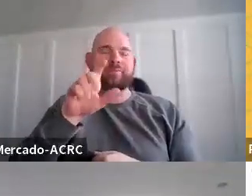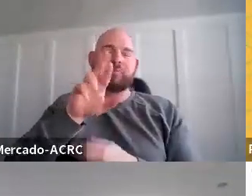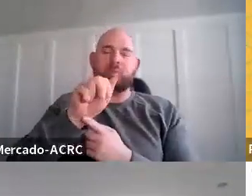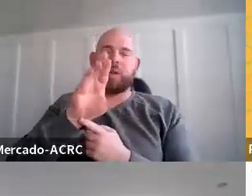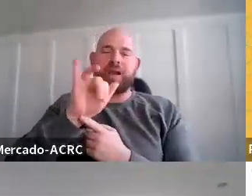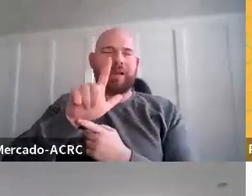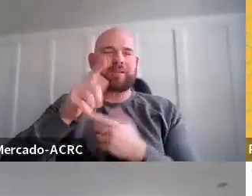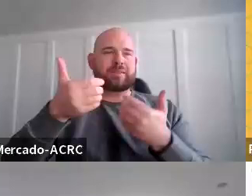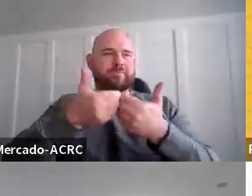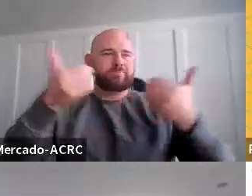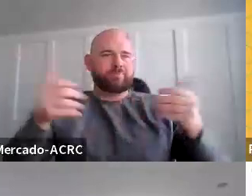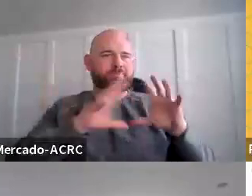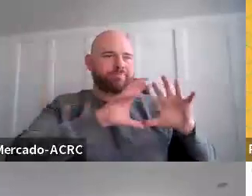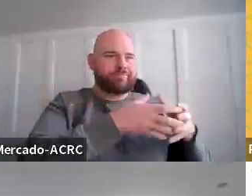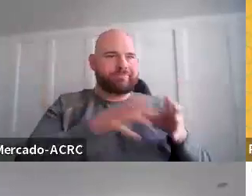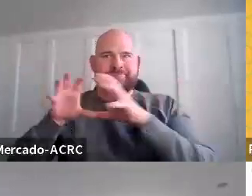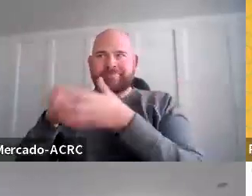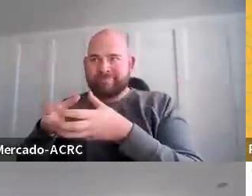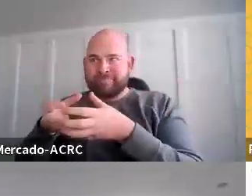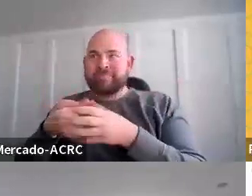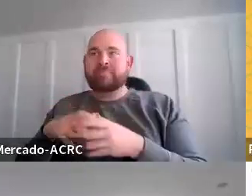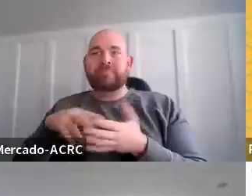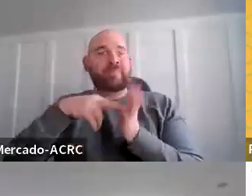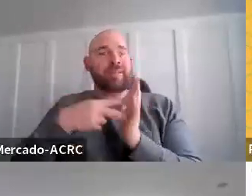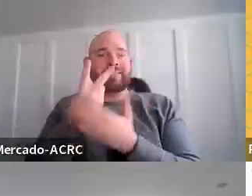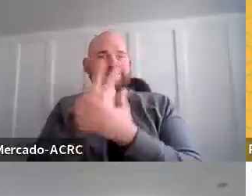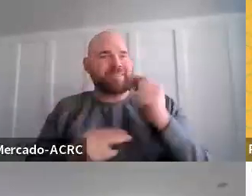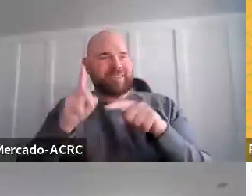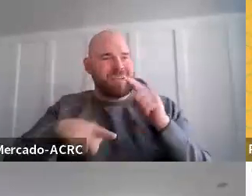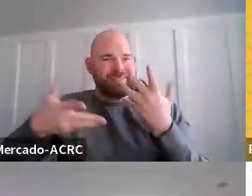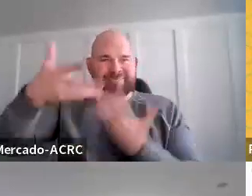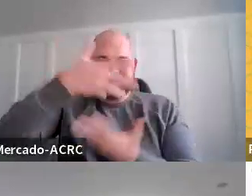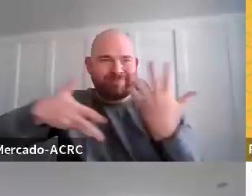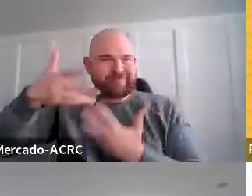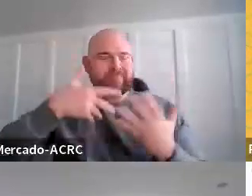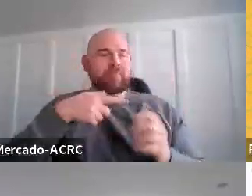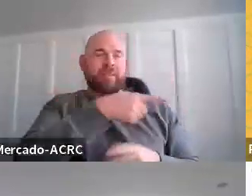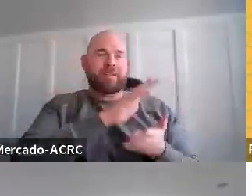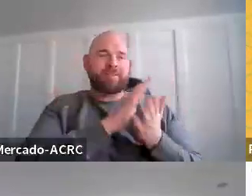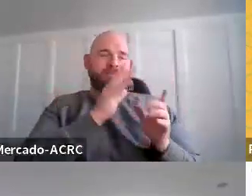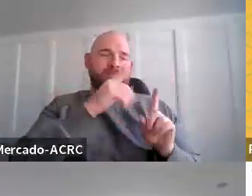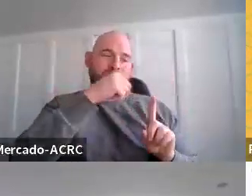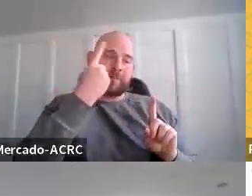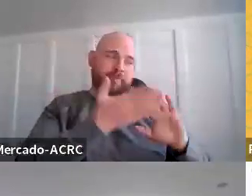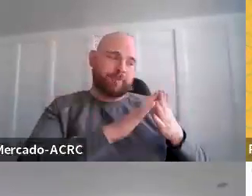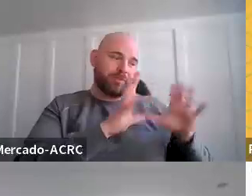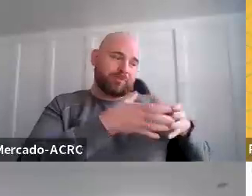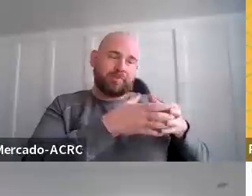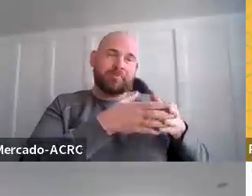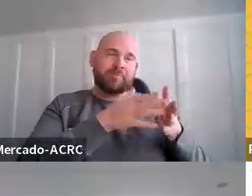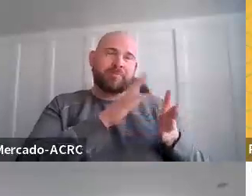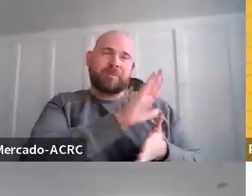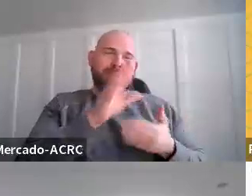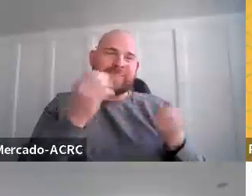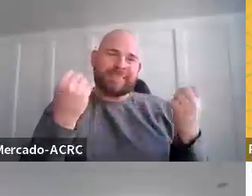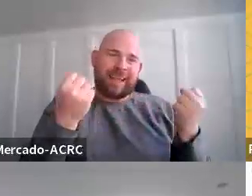during segregation of schools. So when there was that racial separation, because the students could